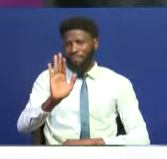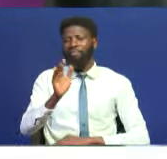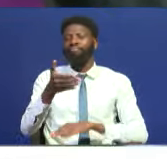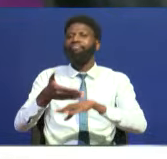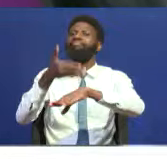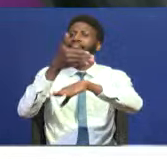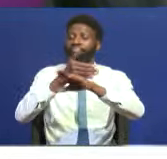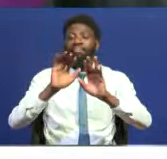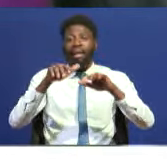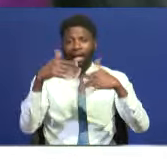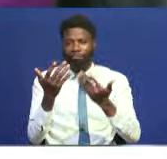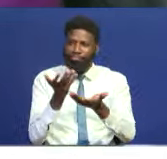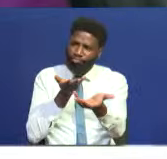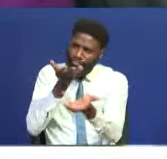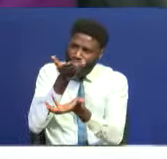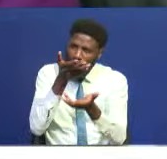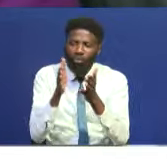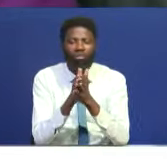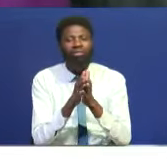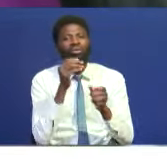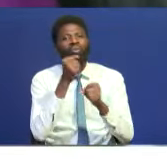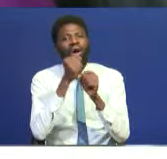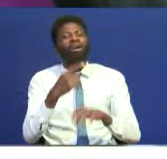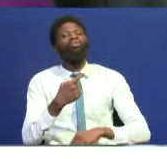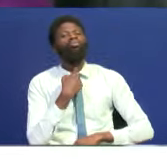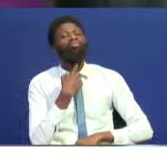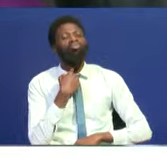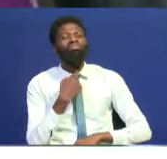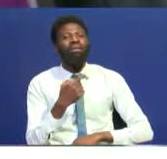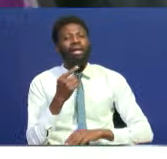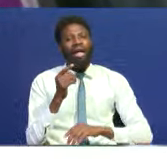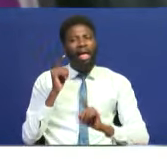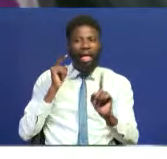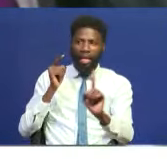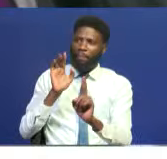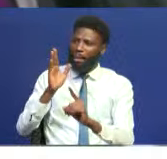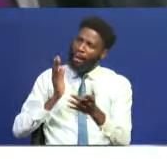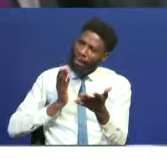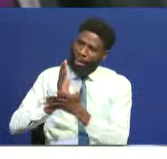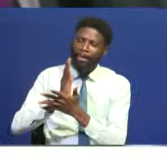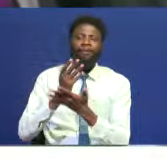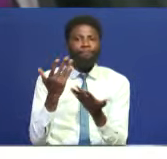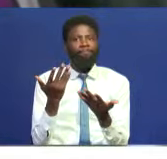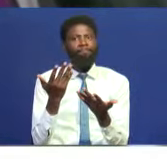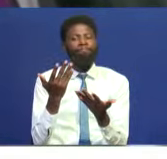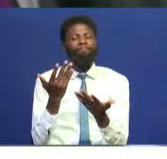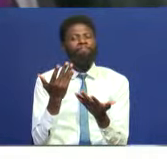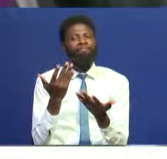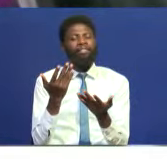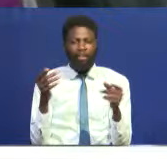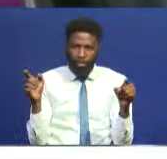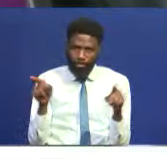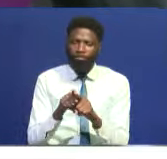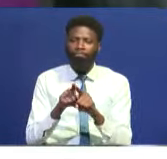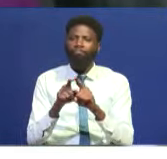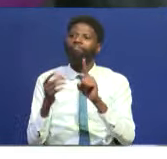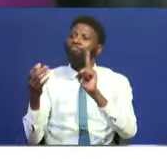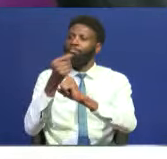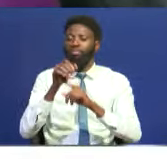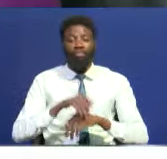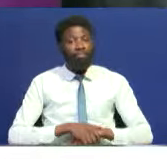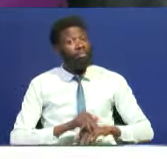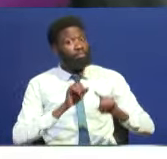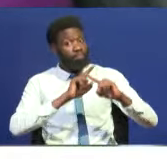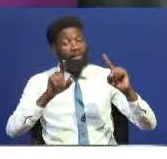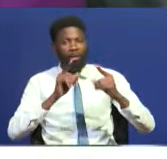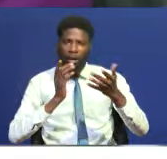and workers to uphold their rights. Like every other right, labor rights should align with